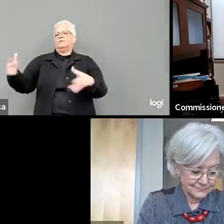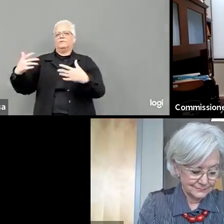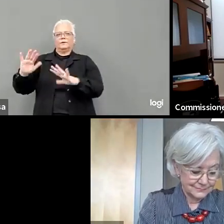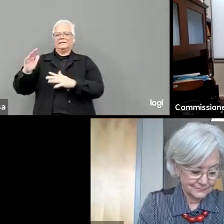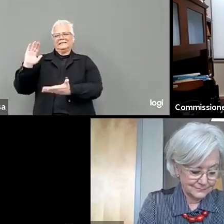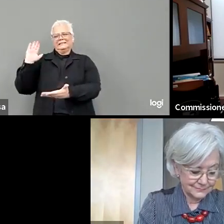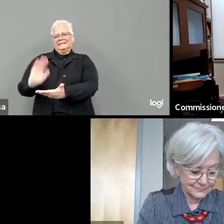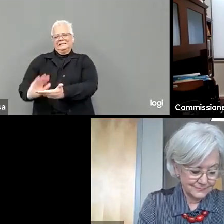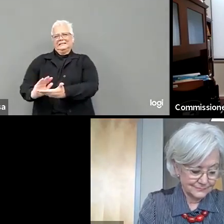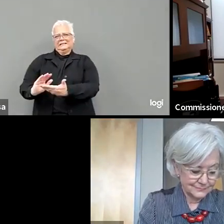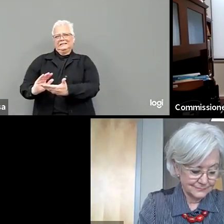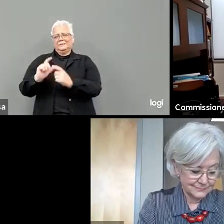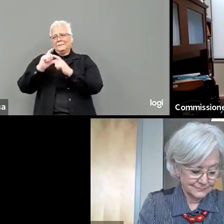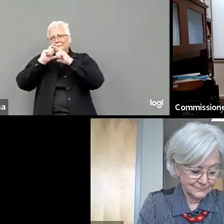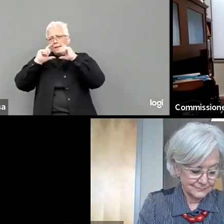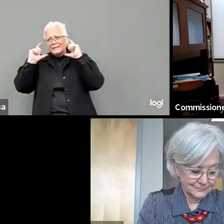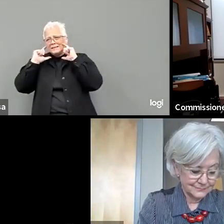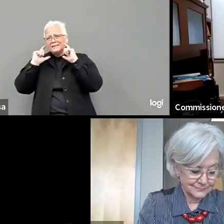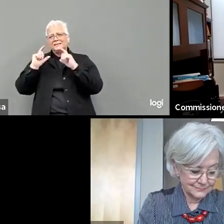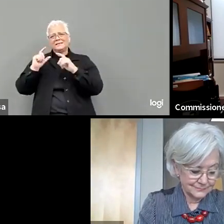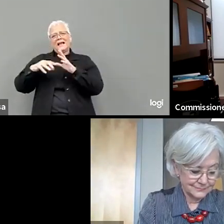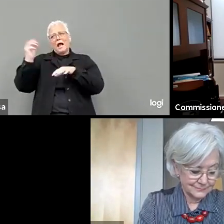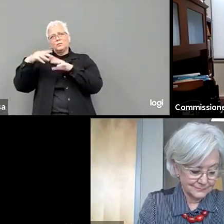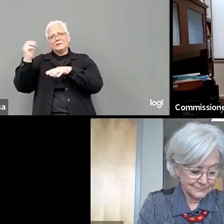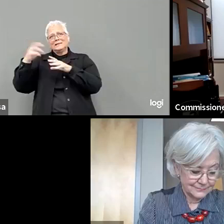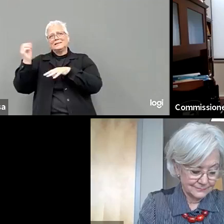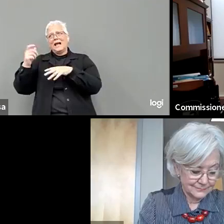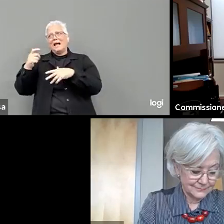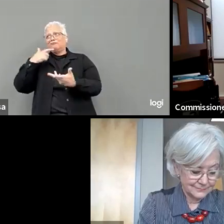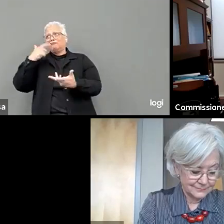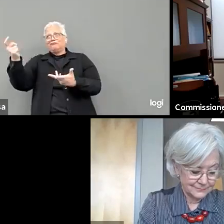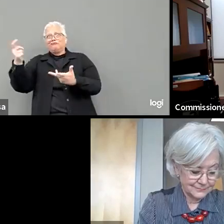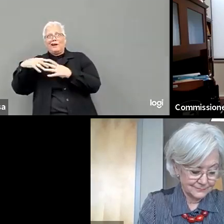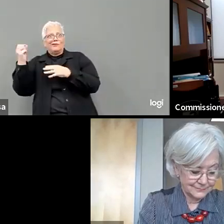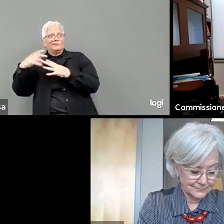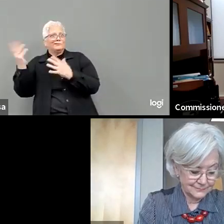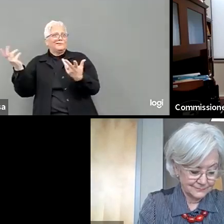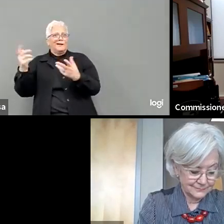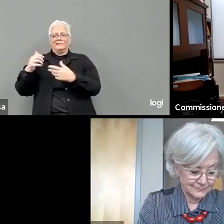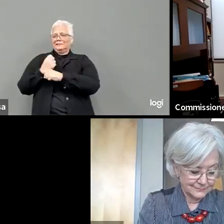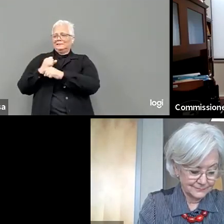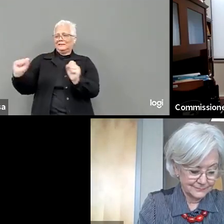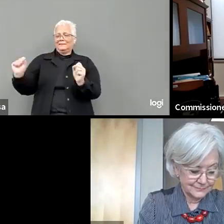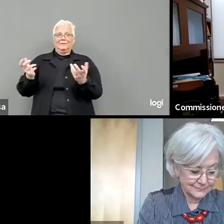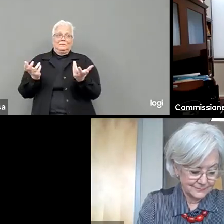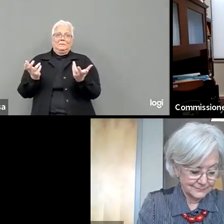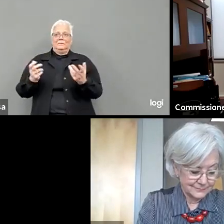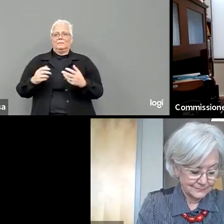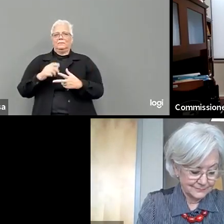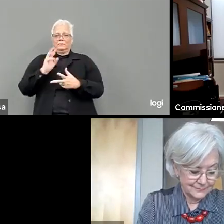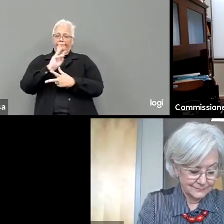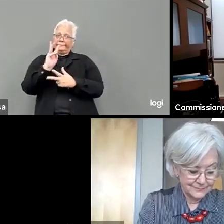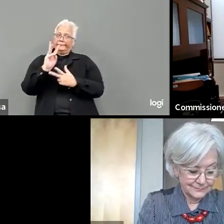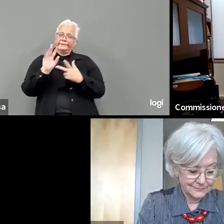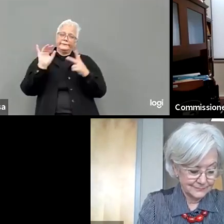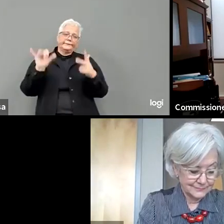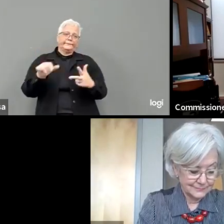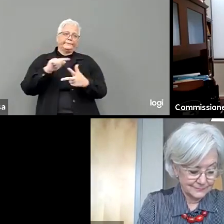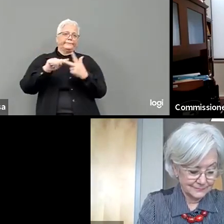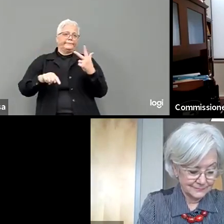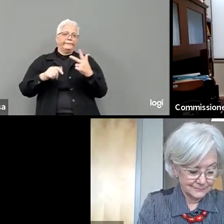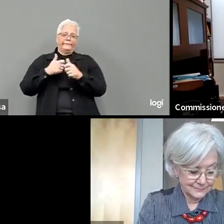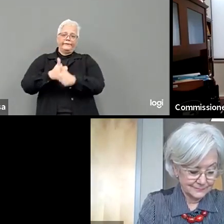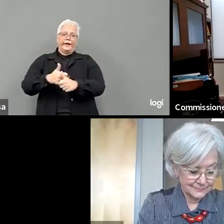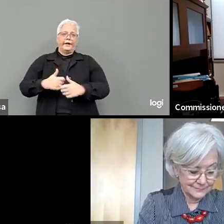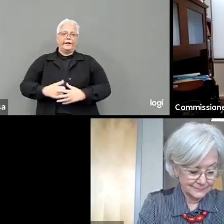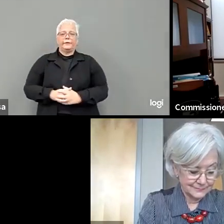okay to be outside, do it outside. If it's not, indoors. And then follow the 3 W's: masking, distancing, and hand washing. And But if you choose